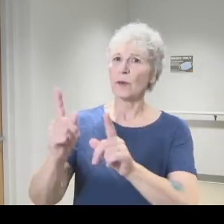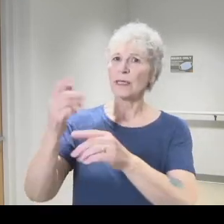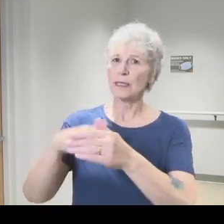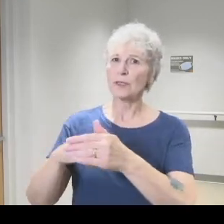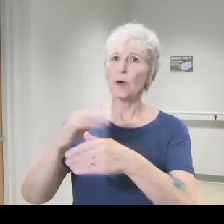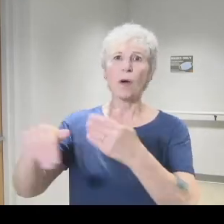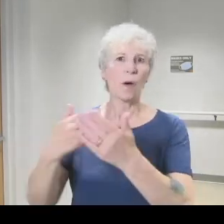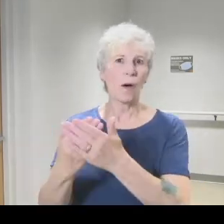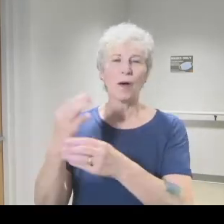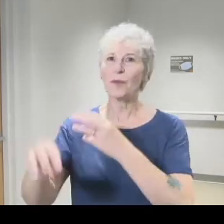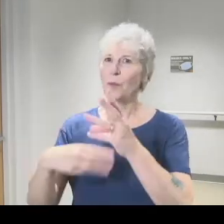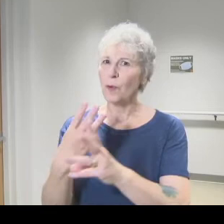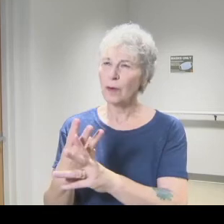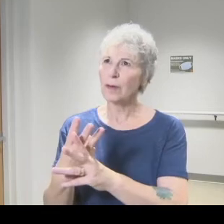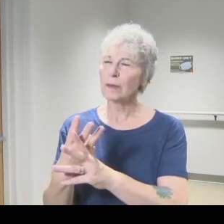disciples, wouldn't it?